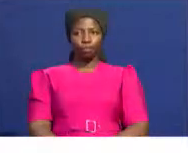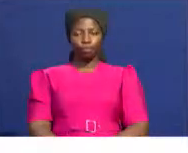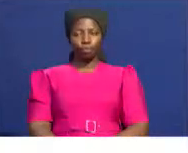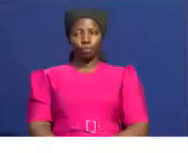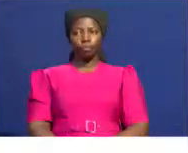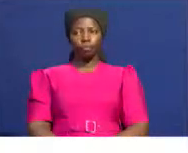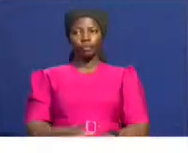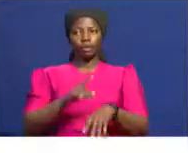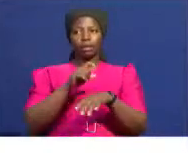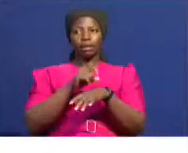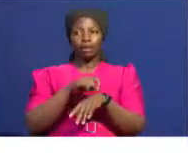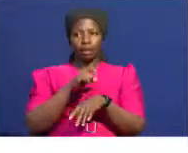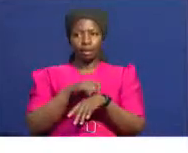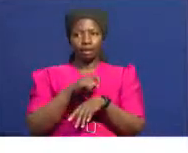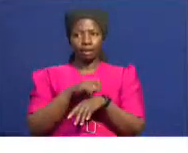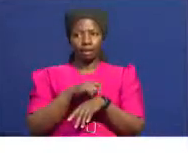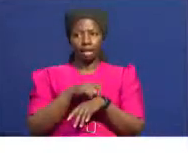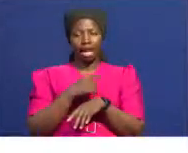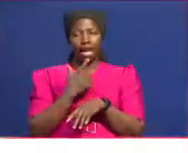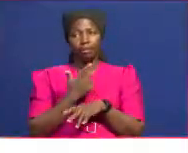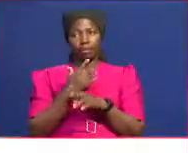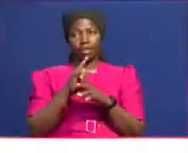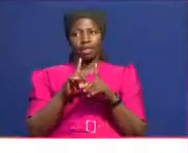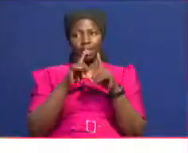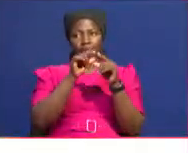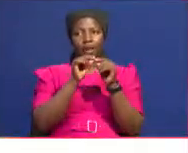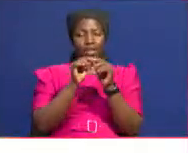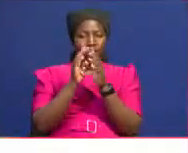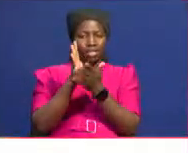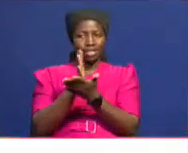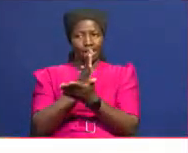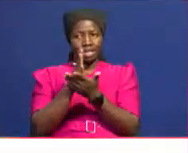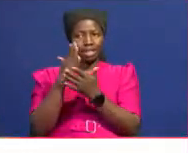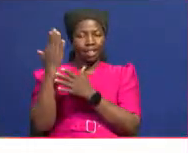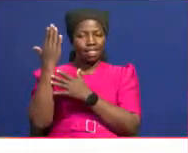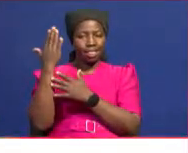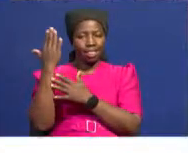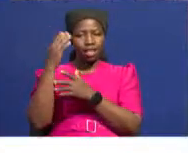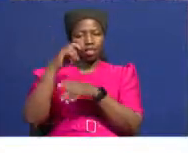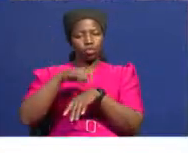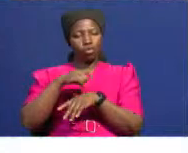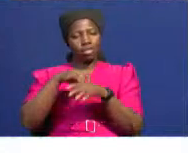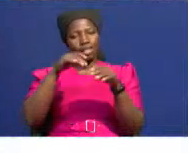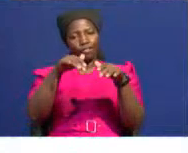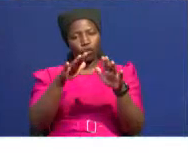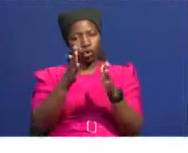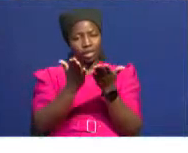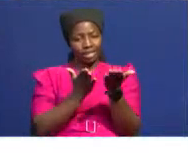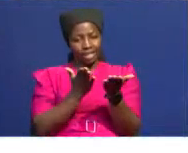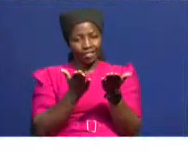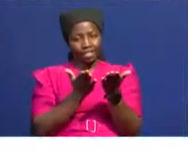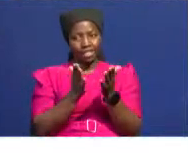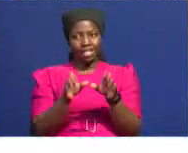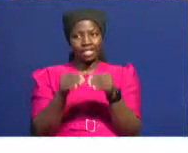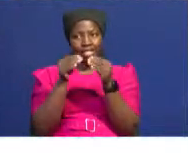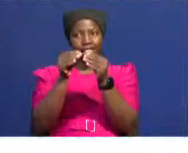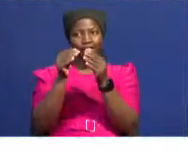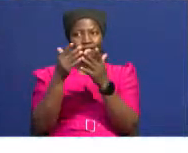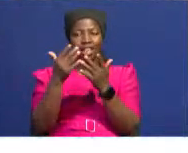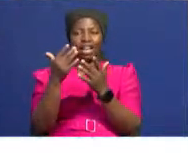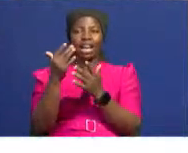As the homily was shared during the Requiem Mass, and he gave a speech during the Ash Wednesday